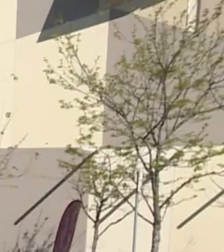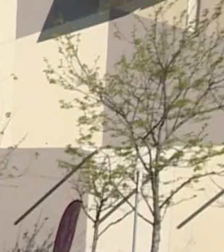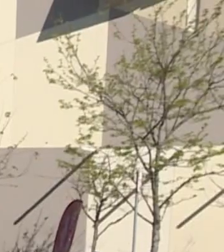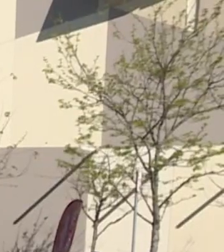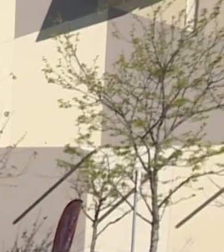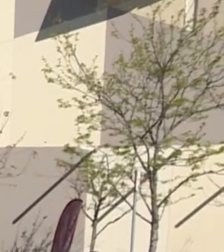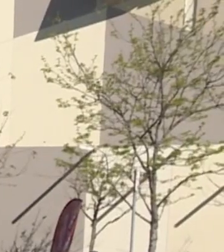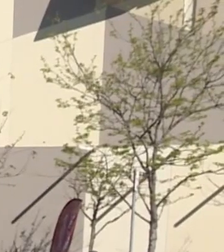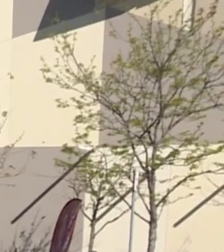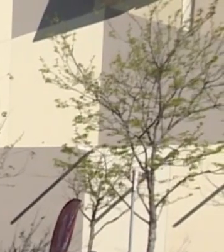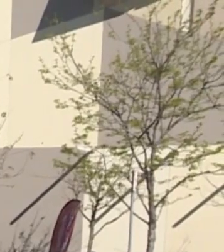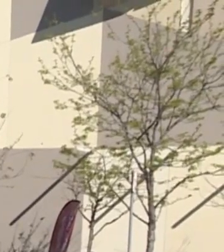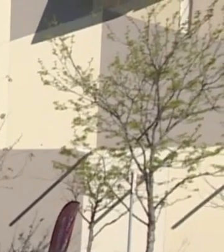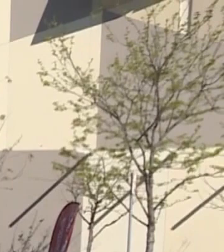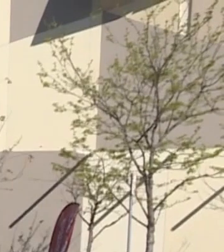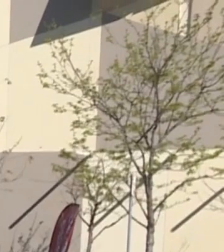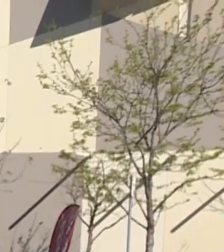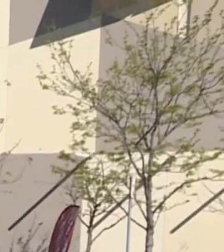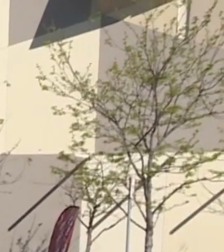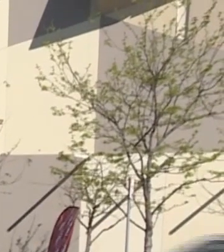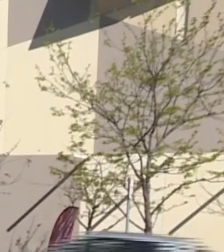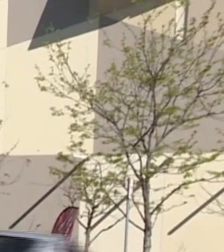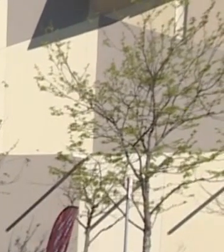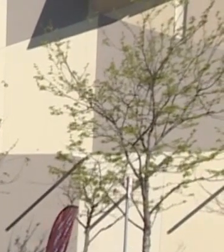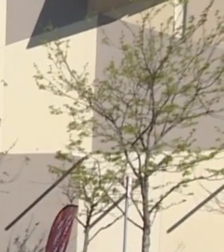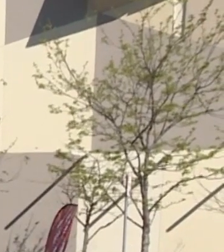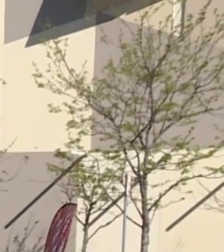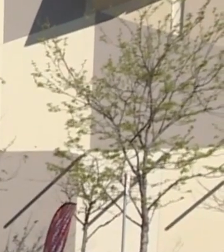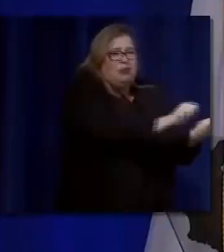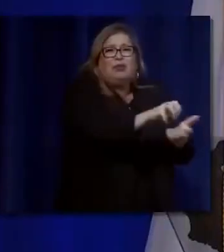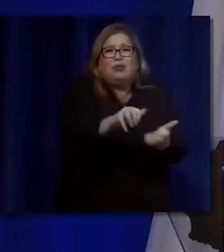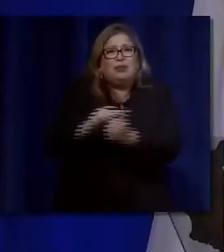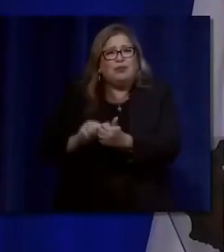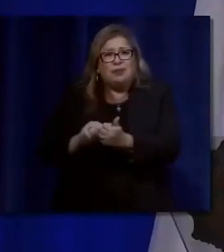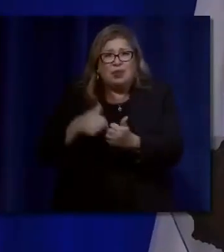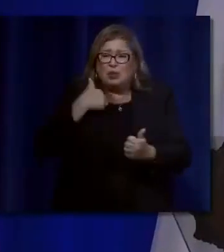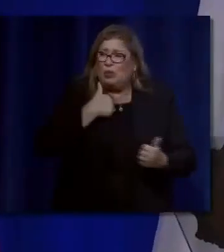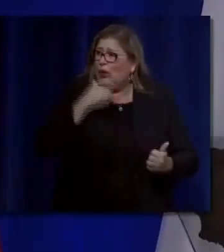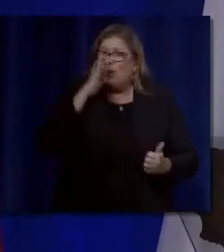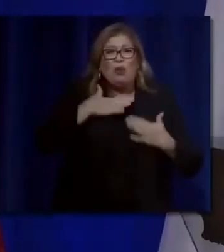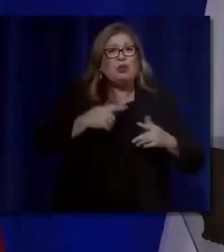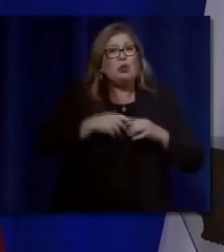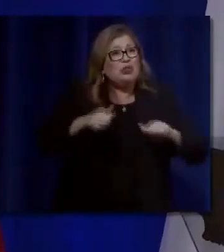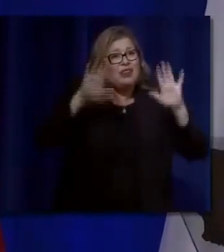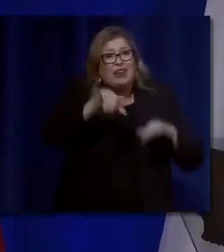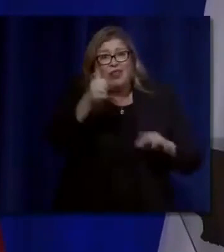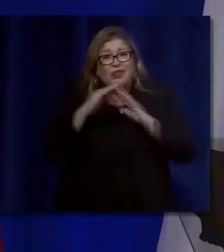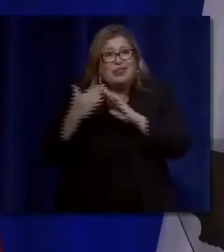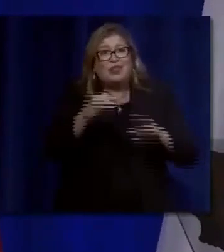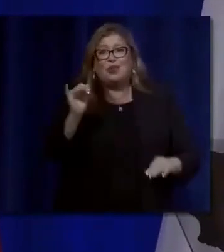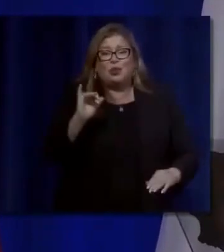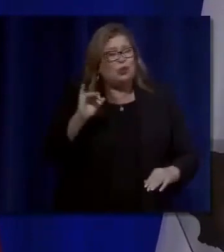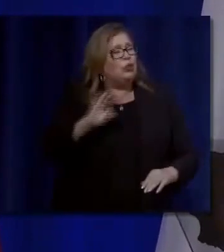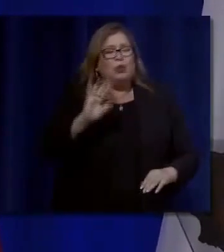But Newsom also said any new measures would not stray from the state's commitment to green energy. We need to be fighting polluters,